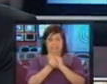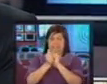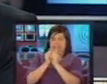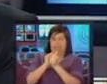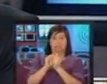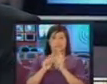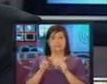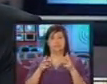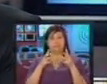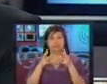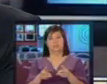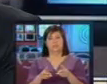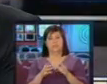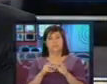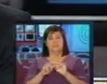a different